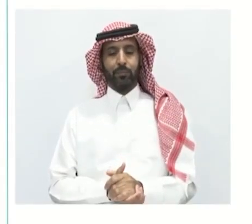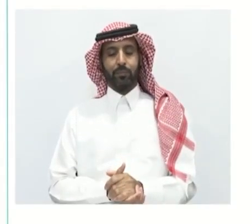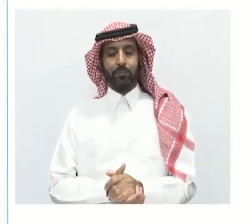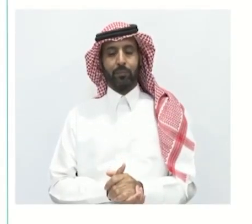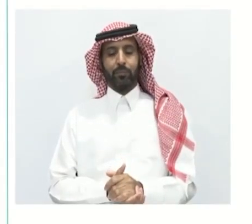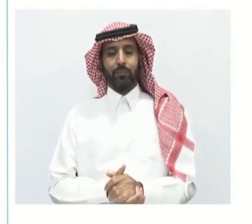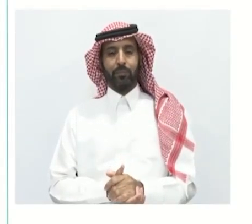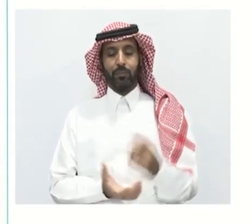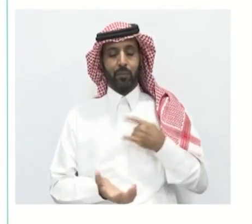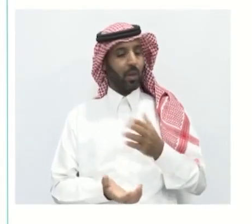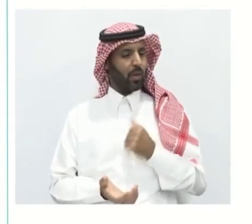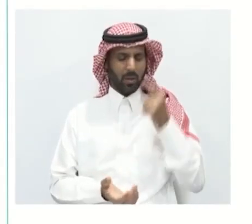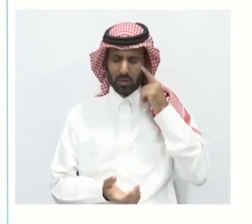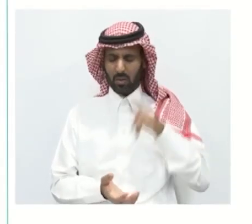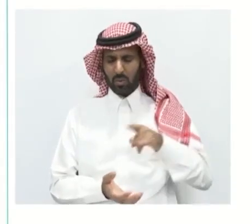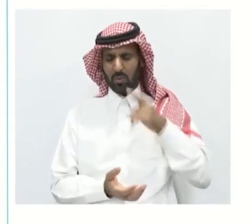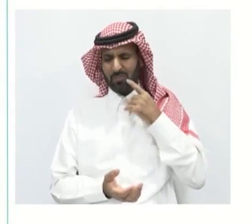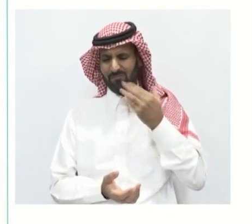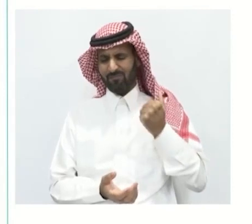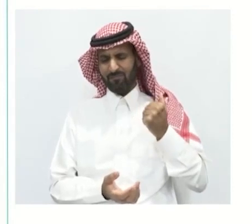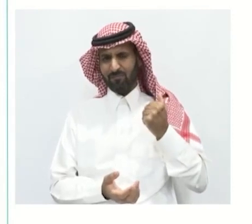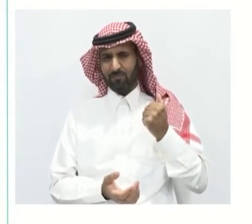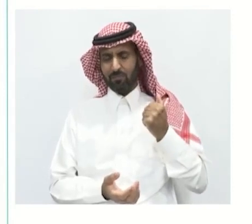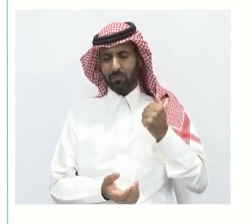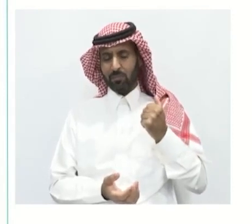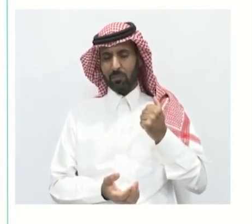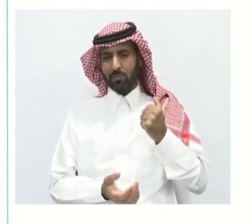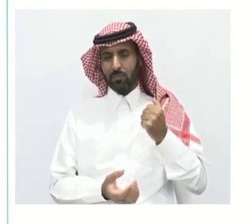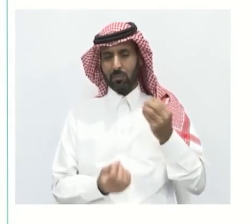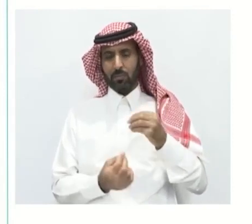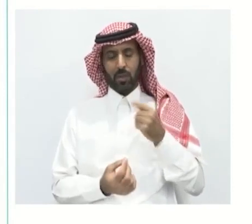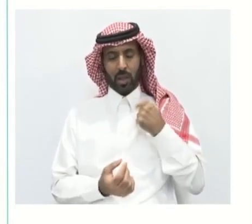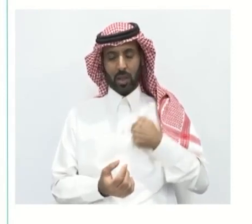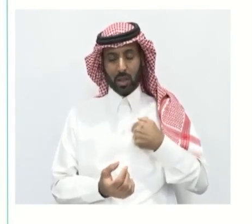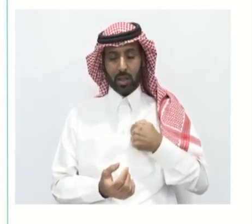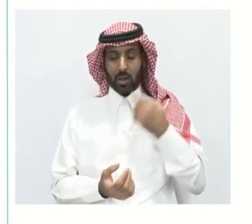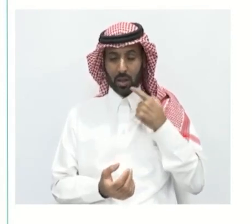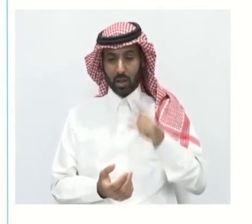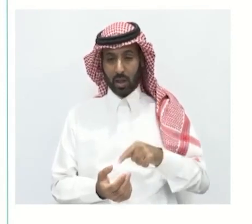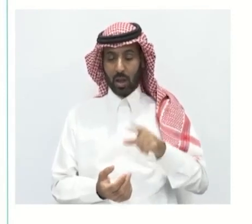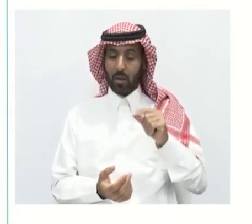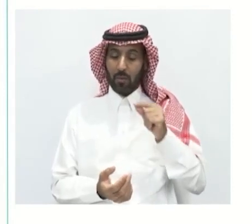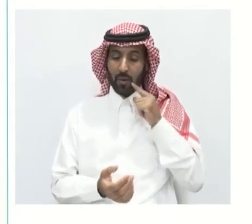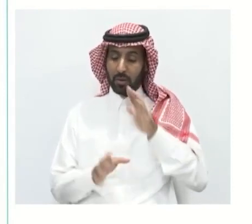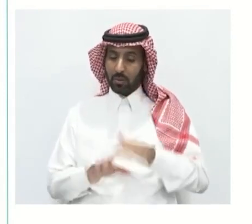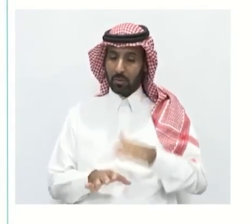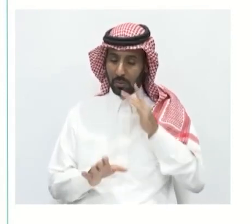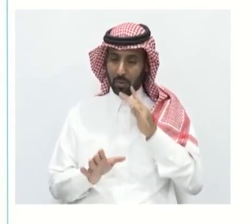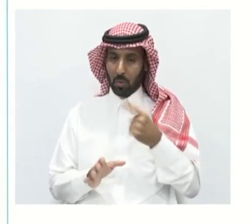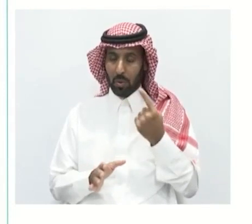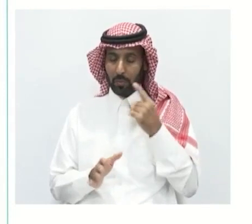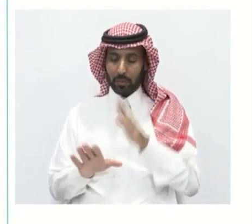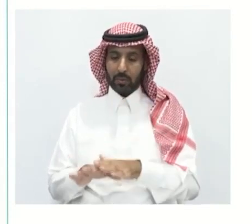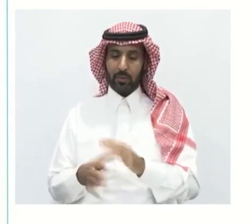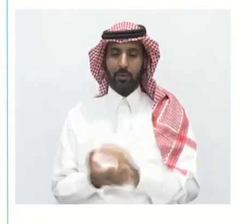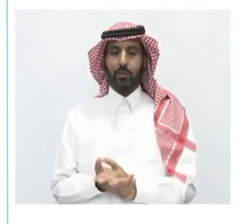He said, I didn't used to like it much, but now I prefer to stay in one place. So I